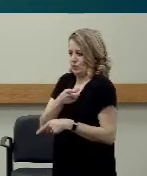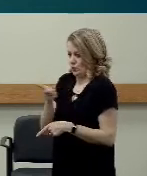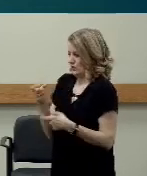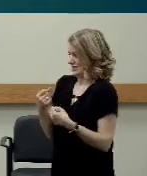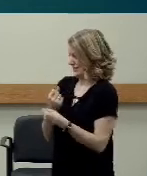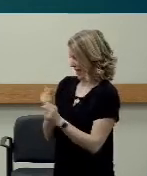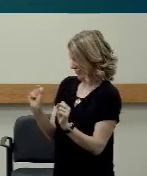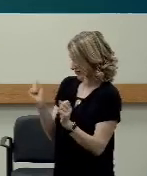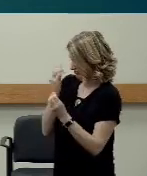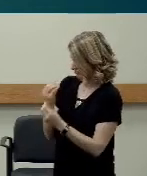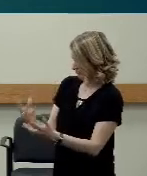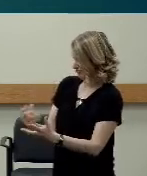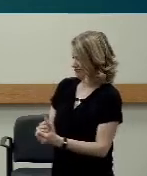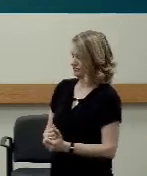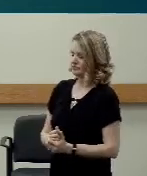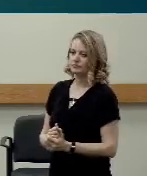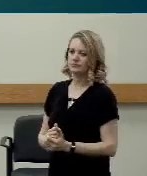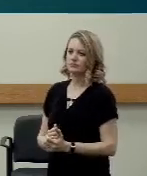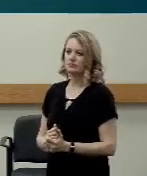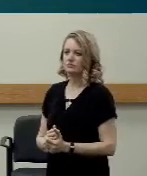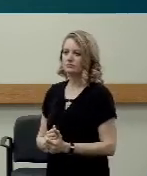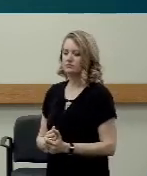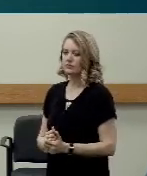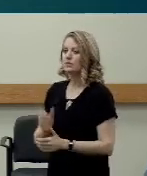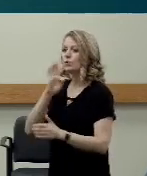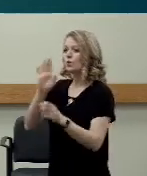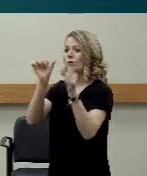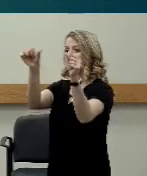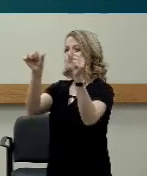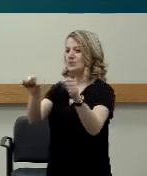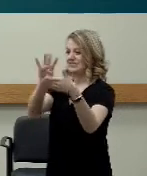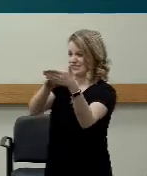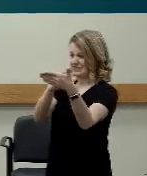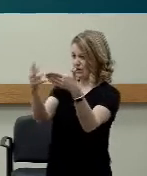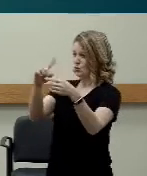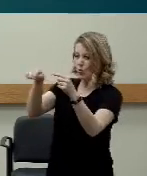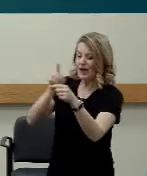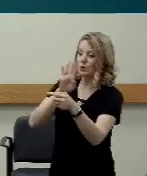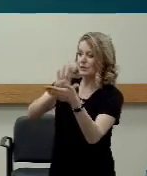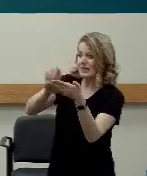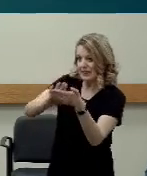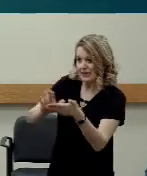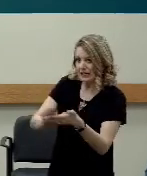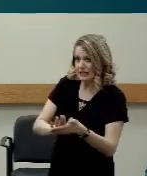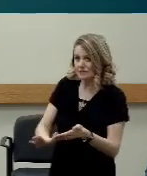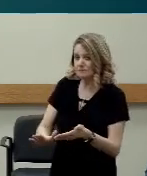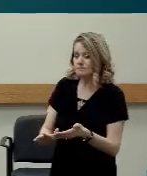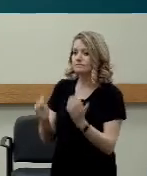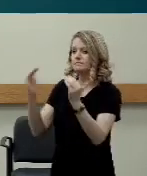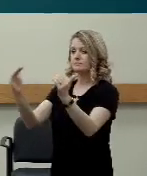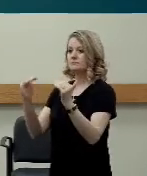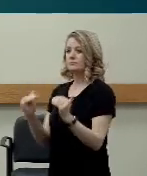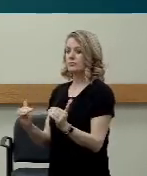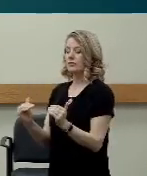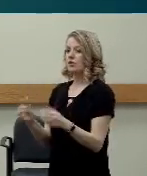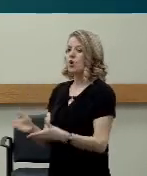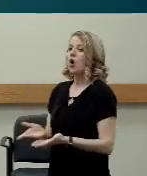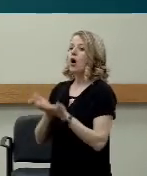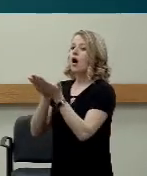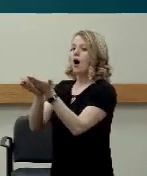customers. Posting of regular cleaning and disinfecting schedules specific to each business. Hand